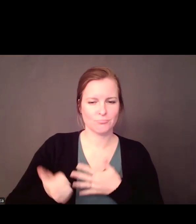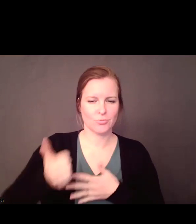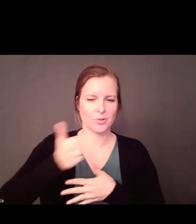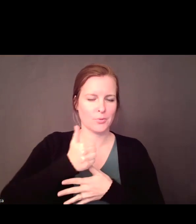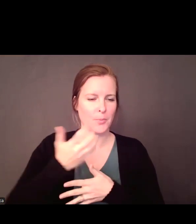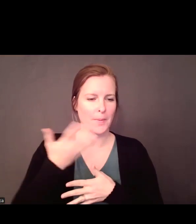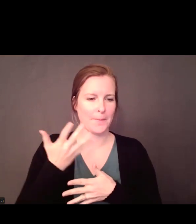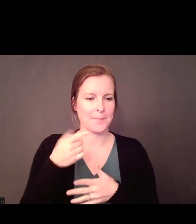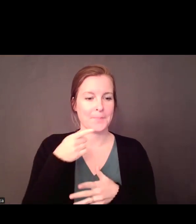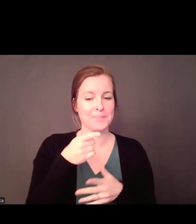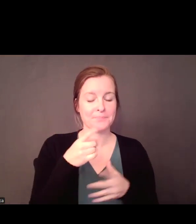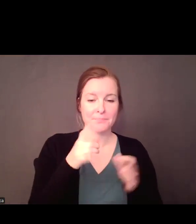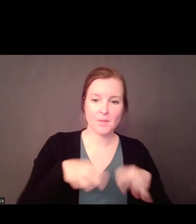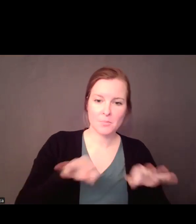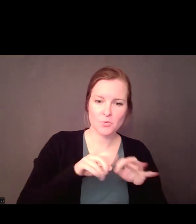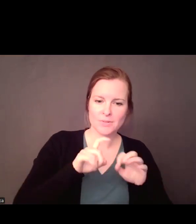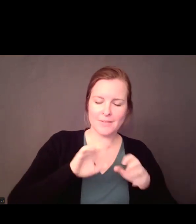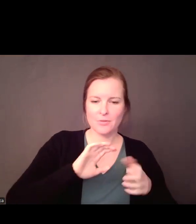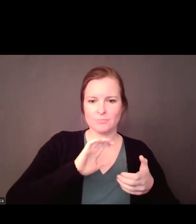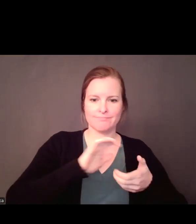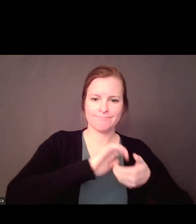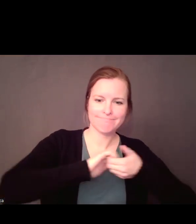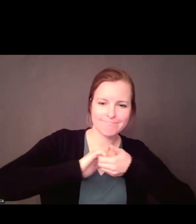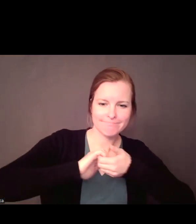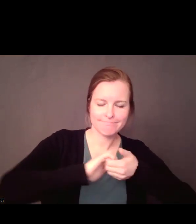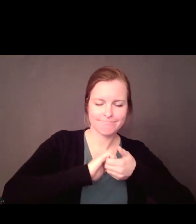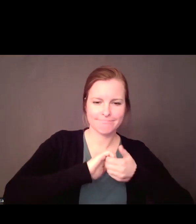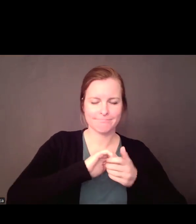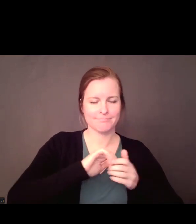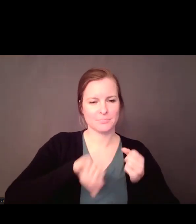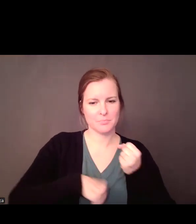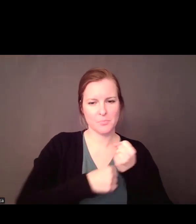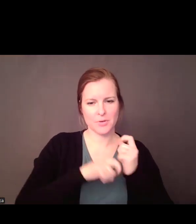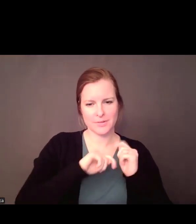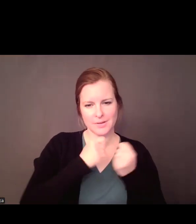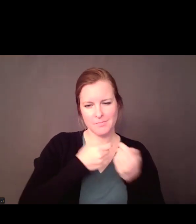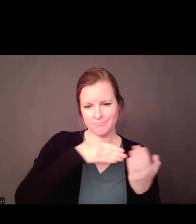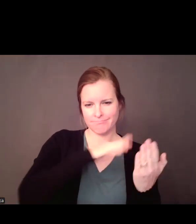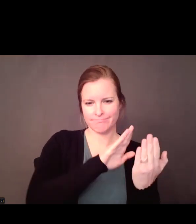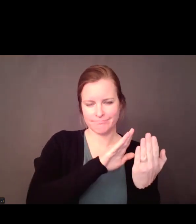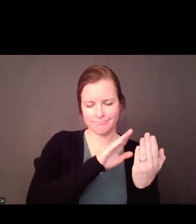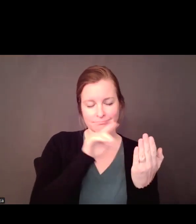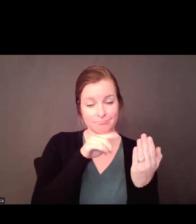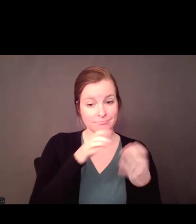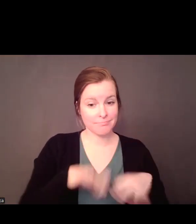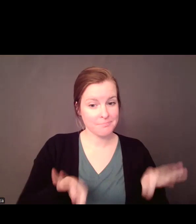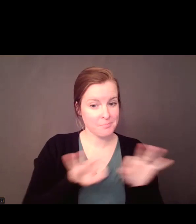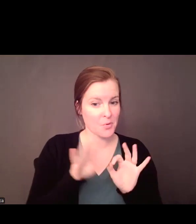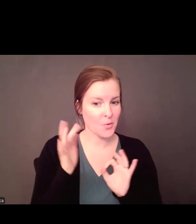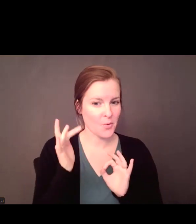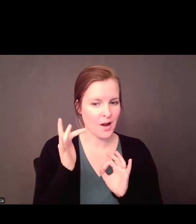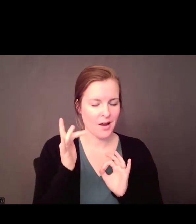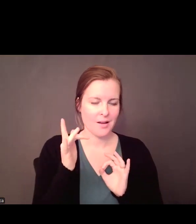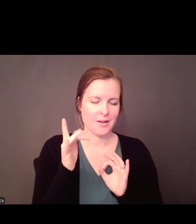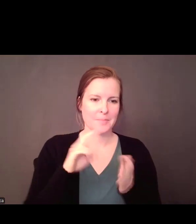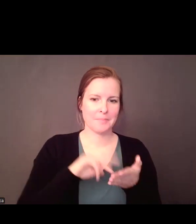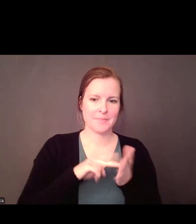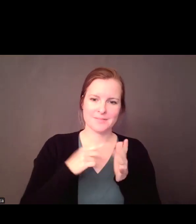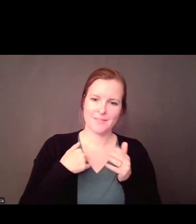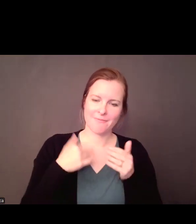a collaborative support team approach. This is important because it ensures that we have